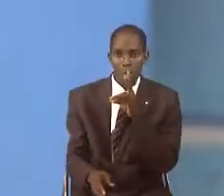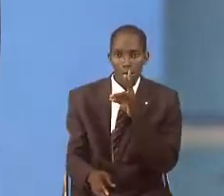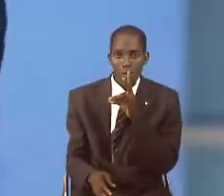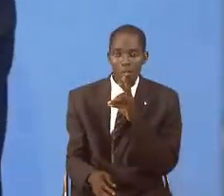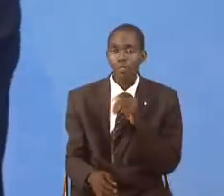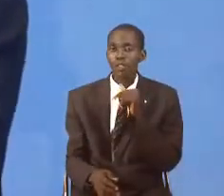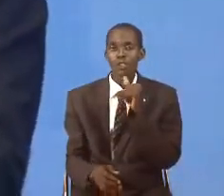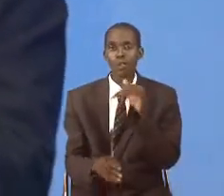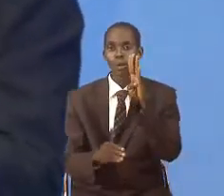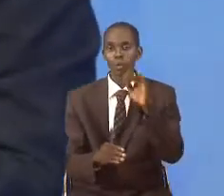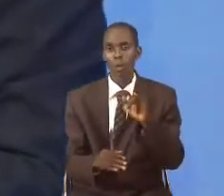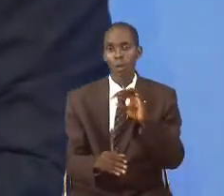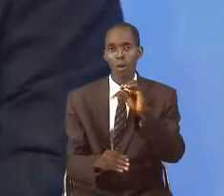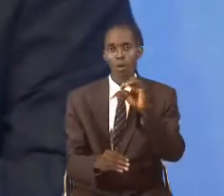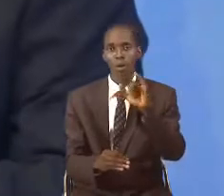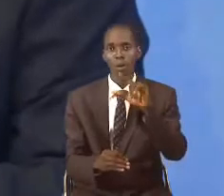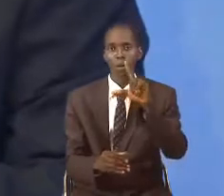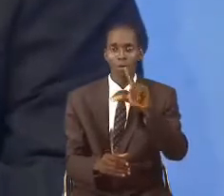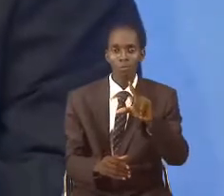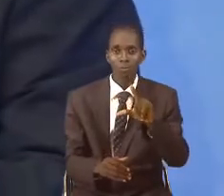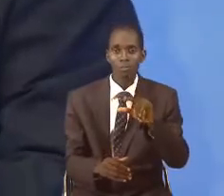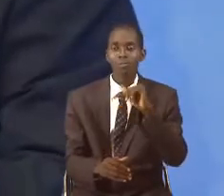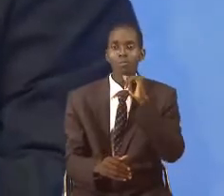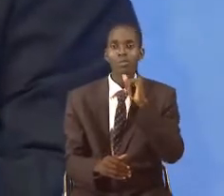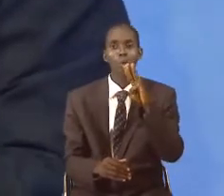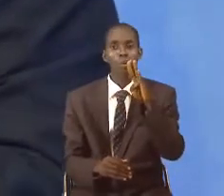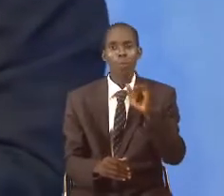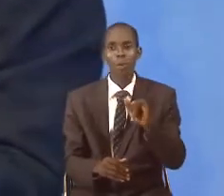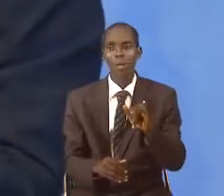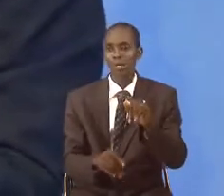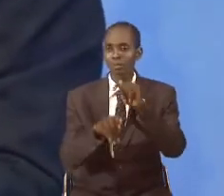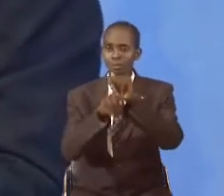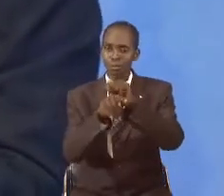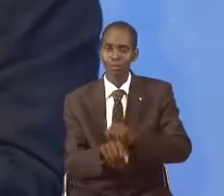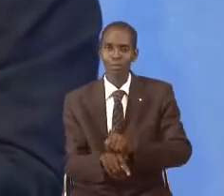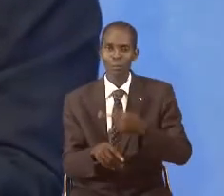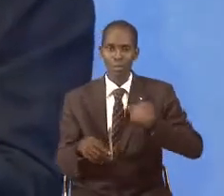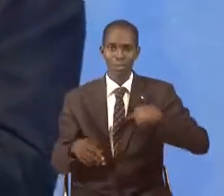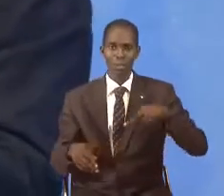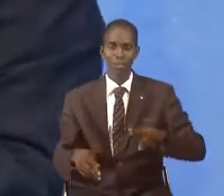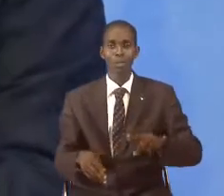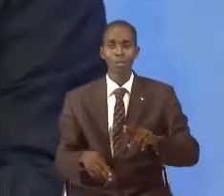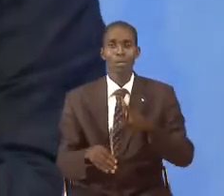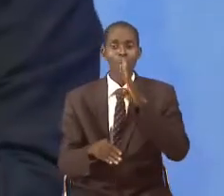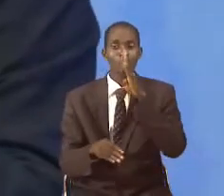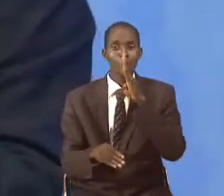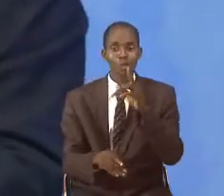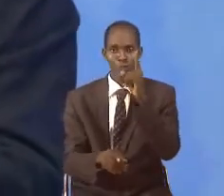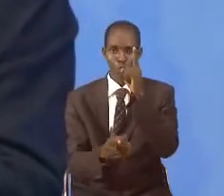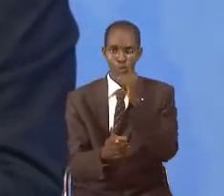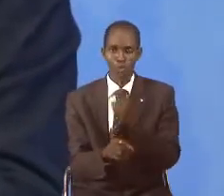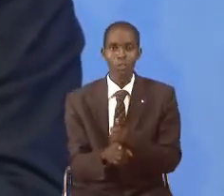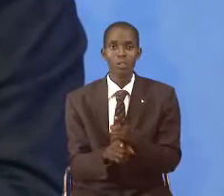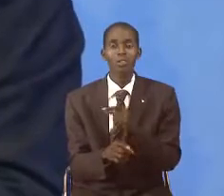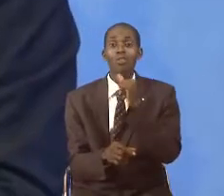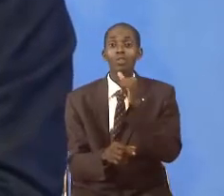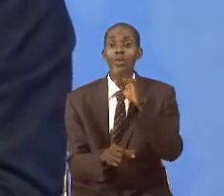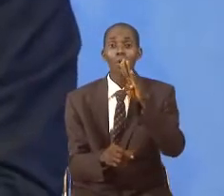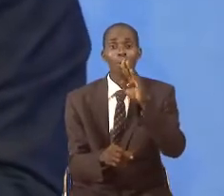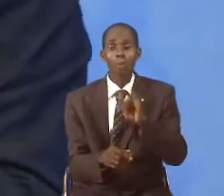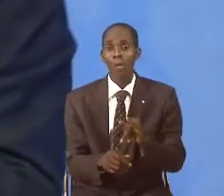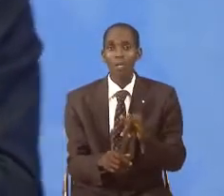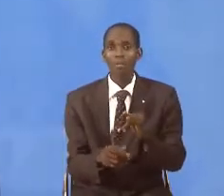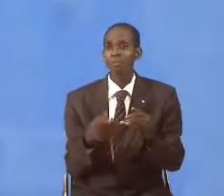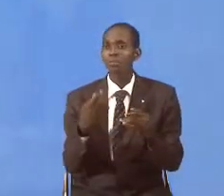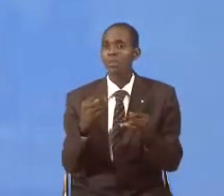Being justified not by water, not by oil, not by traditional